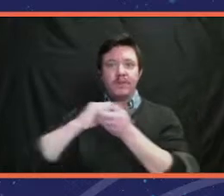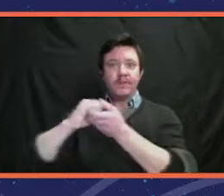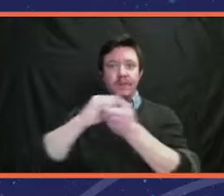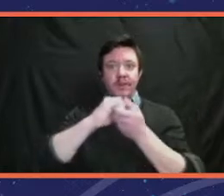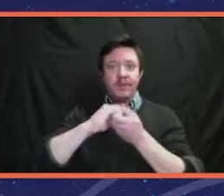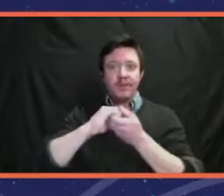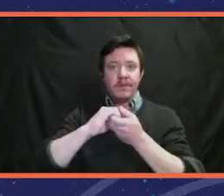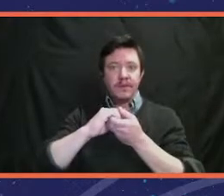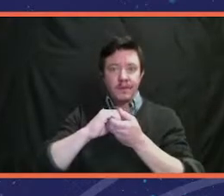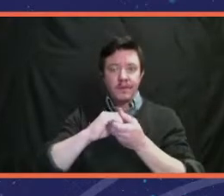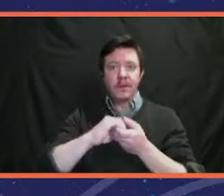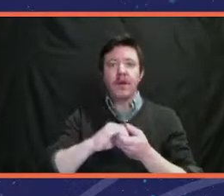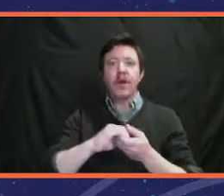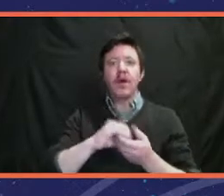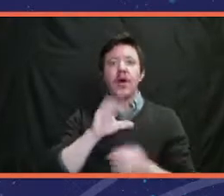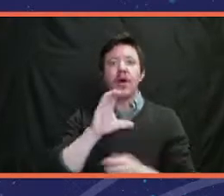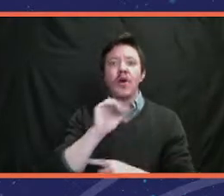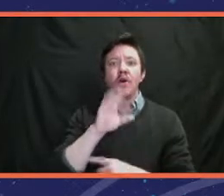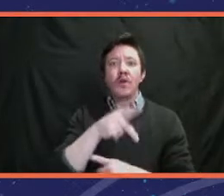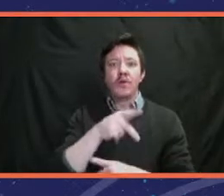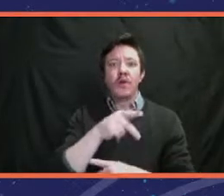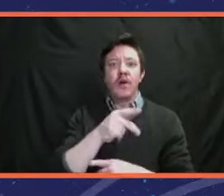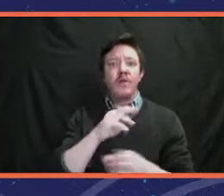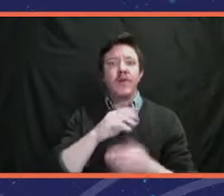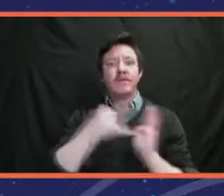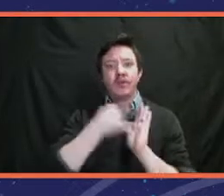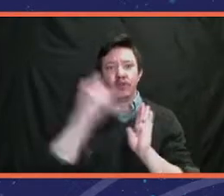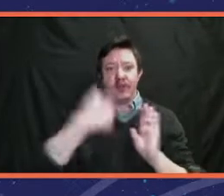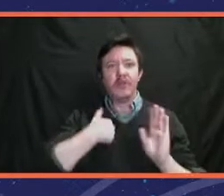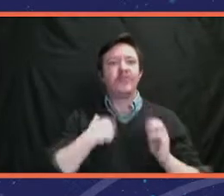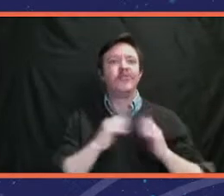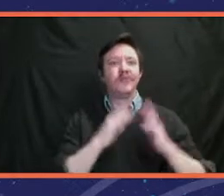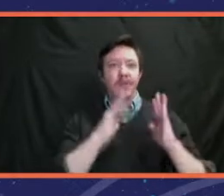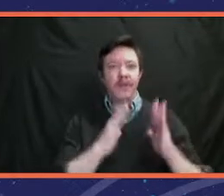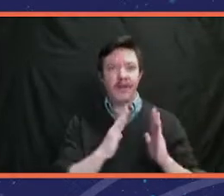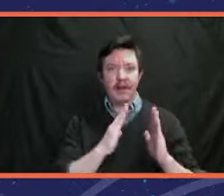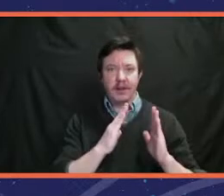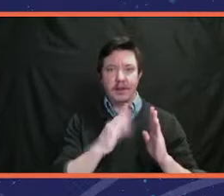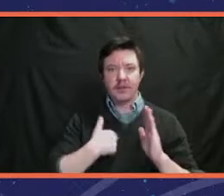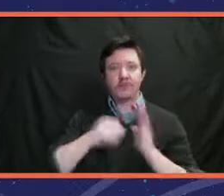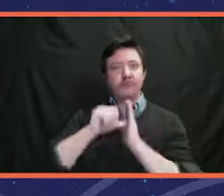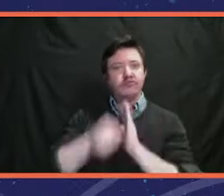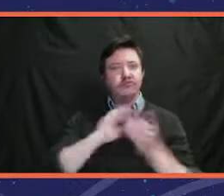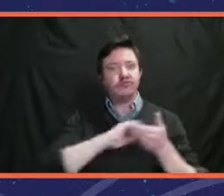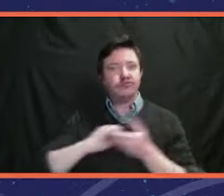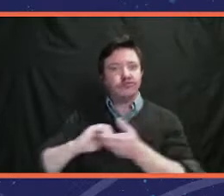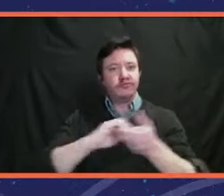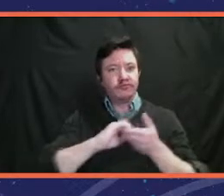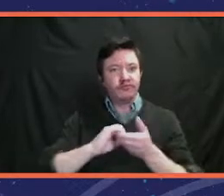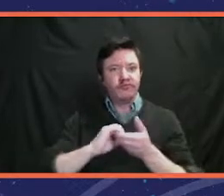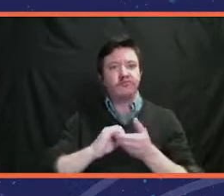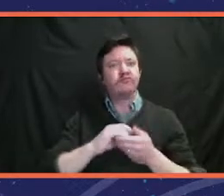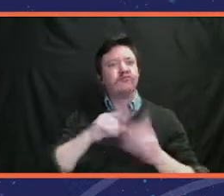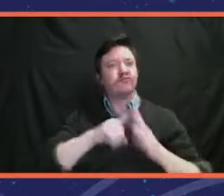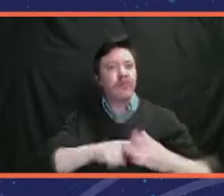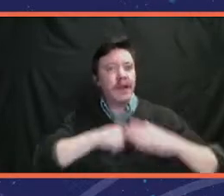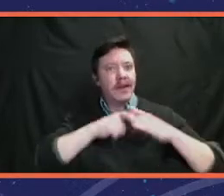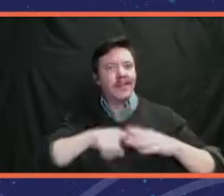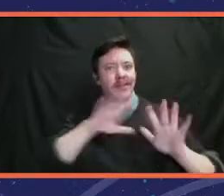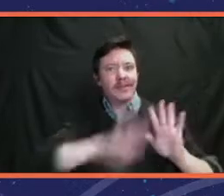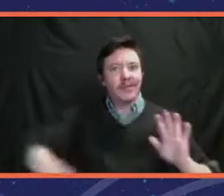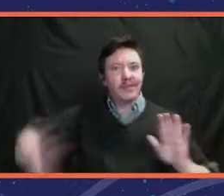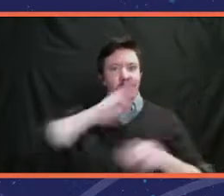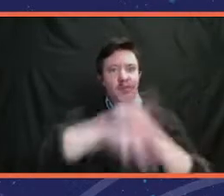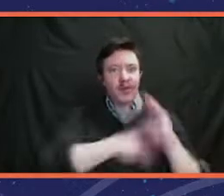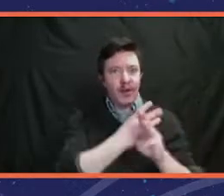Journal, which I'm the founder of, and I highlight cooperatives and mutual aid initiatives around the world. And Robin